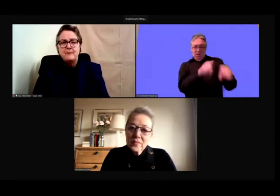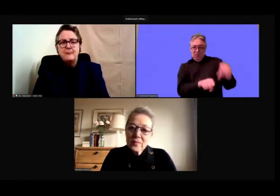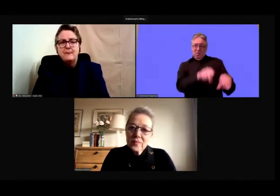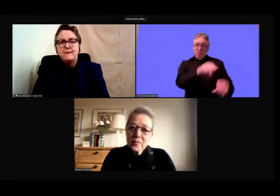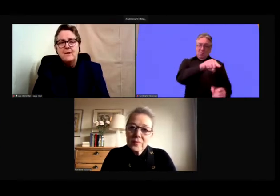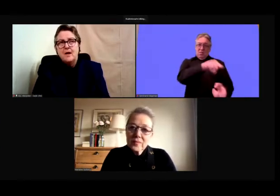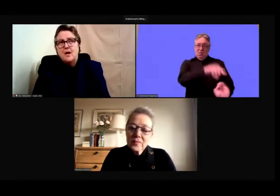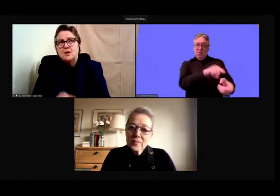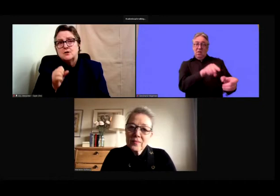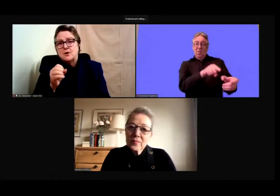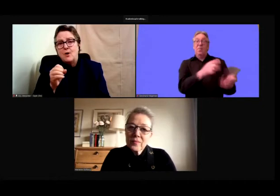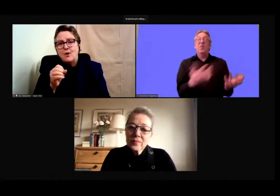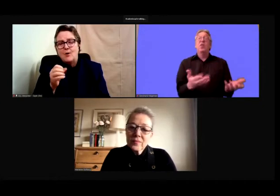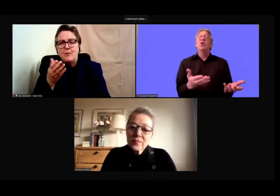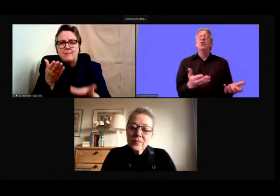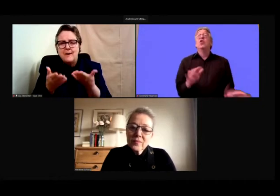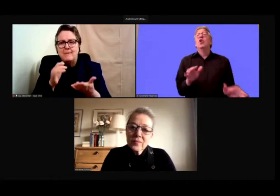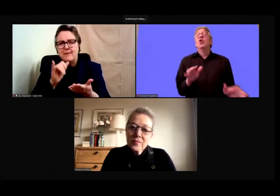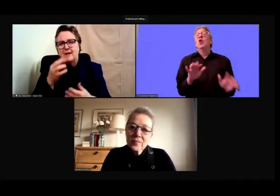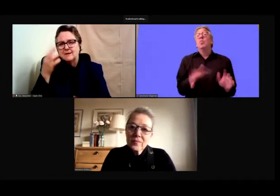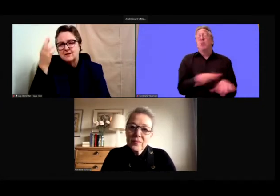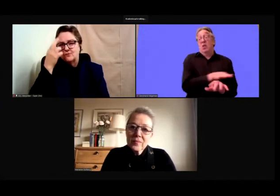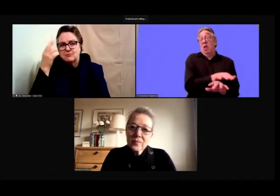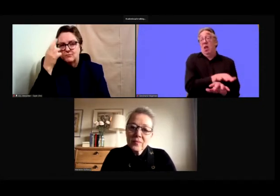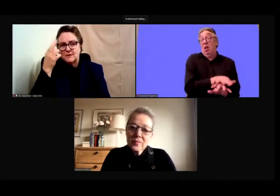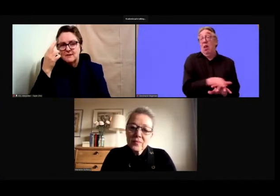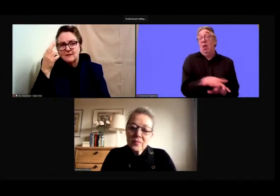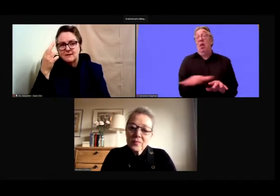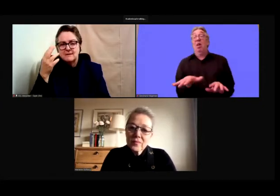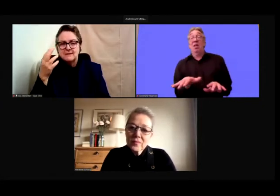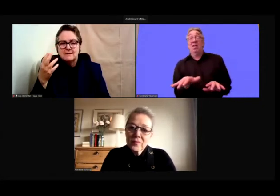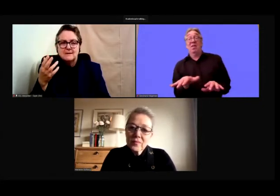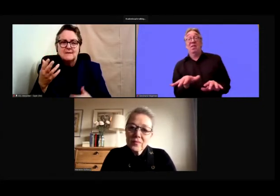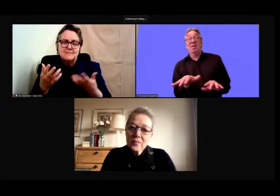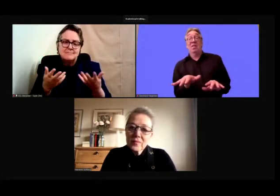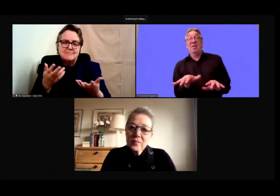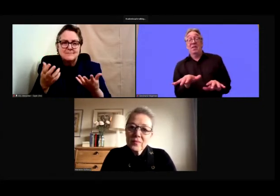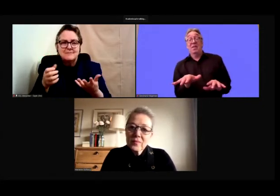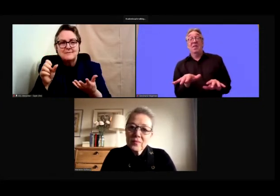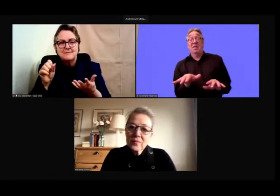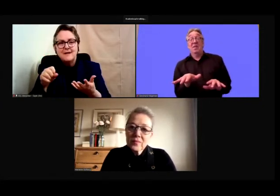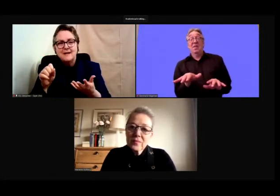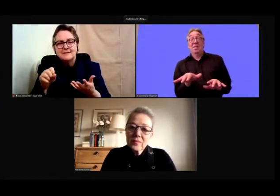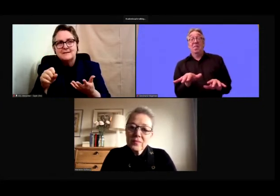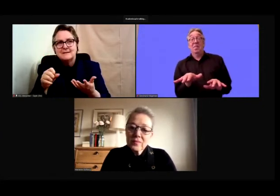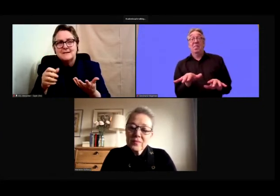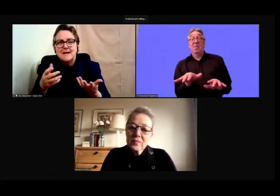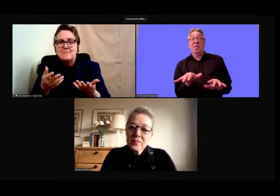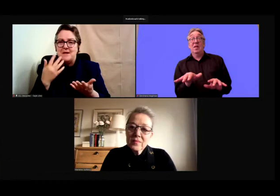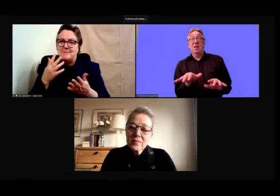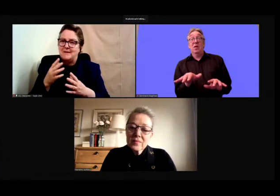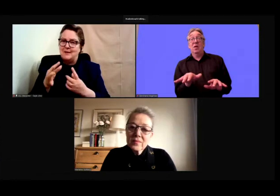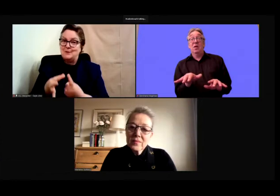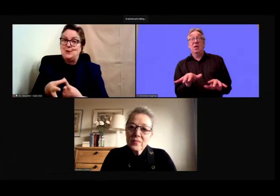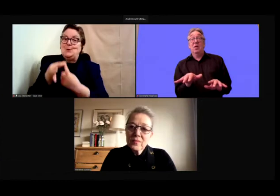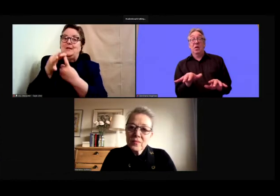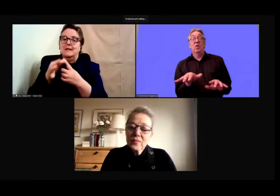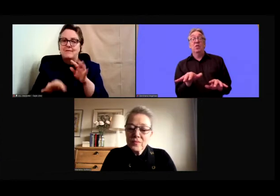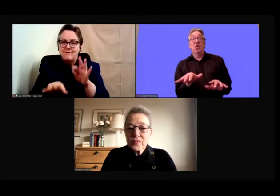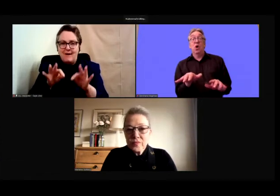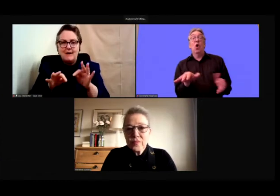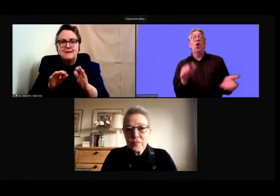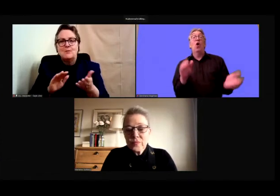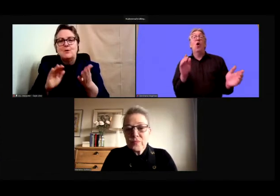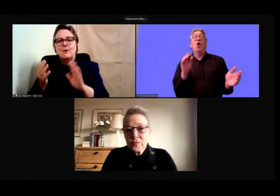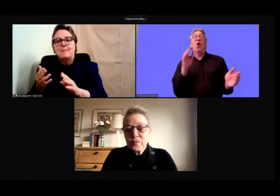So that's why maybe I found this rather untypical finding compared to the spoken